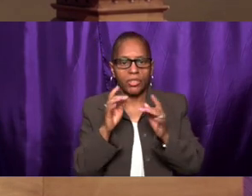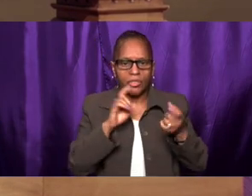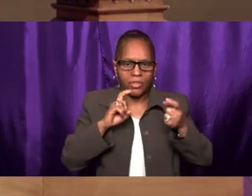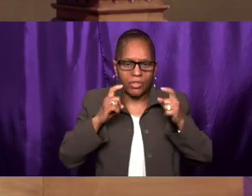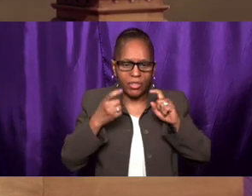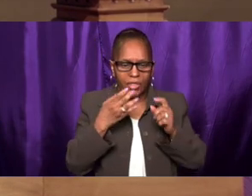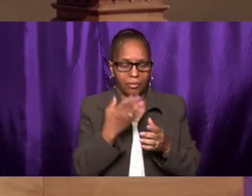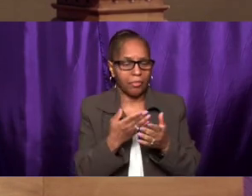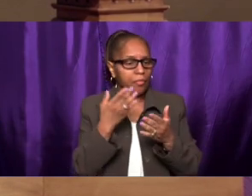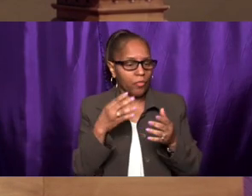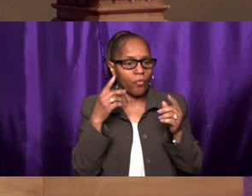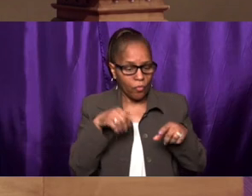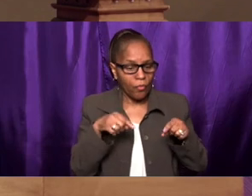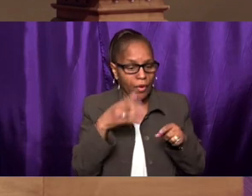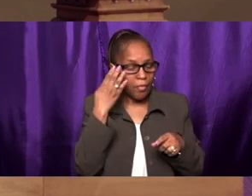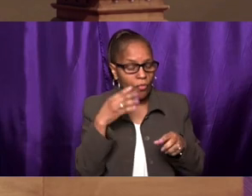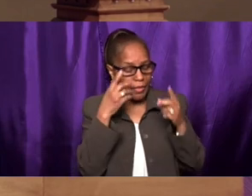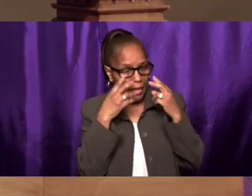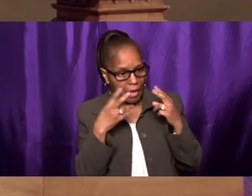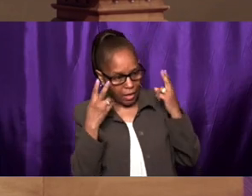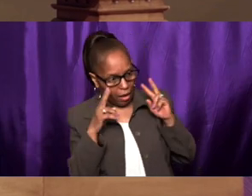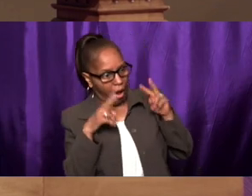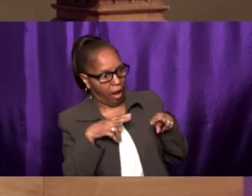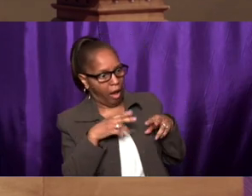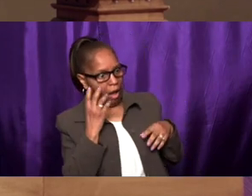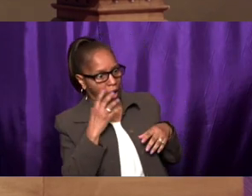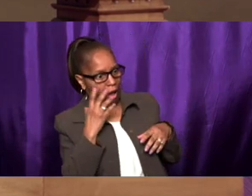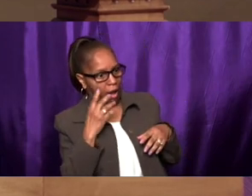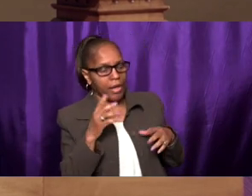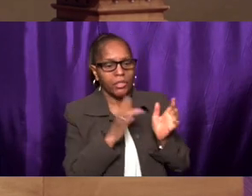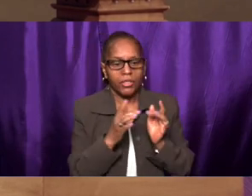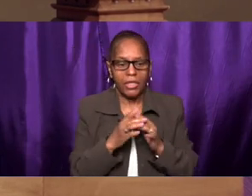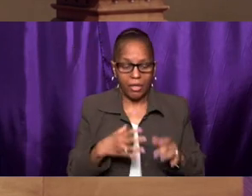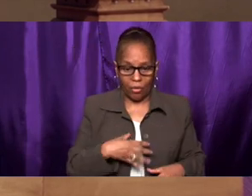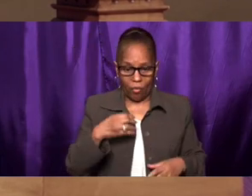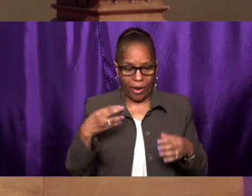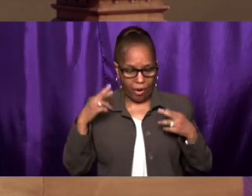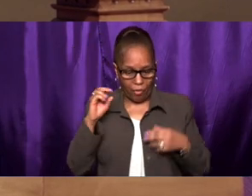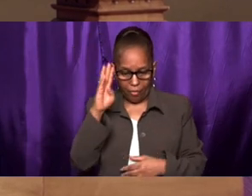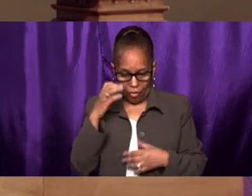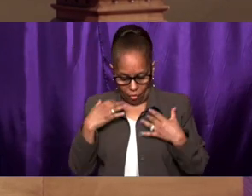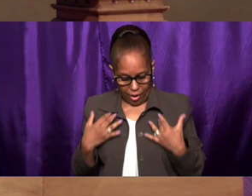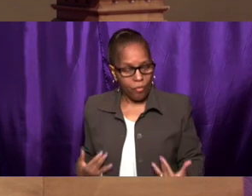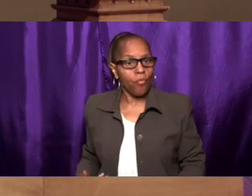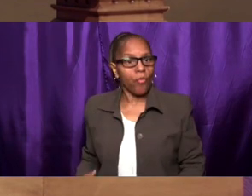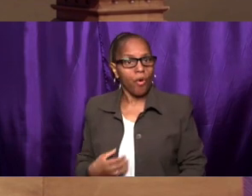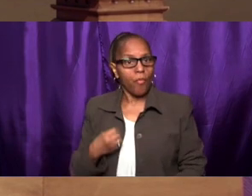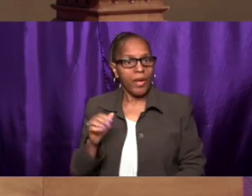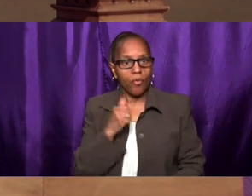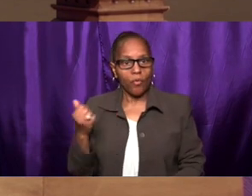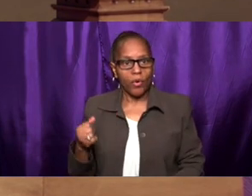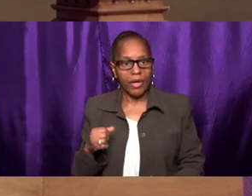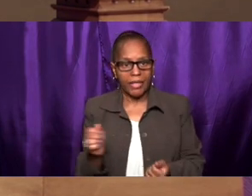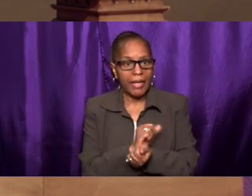transfigured before their eyes. Jesus got on his white robe. It's glistening, whiter than anyone could bleach